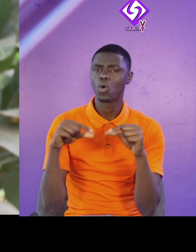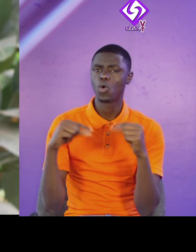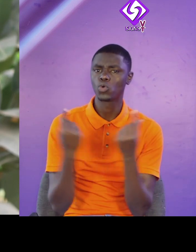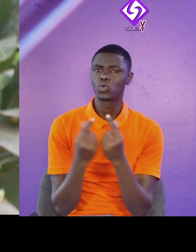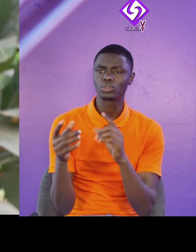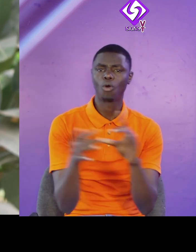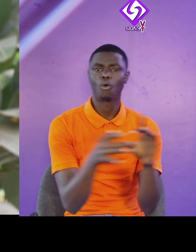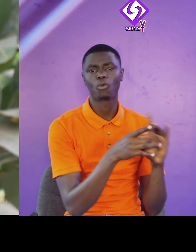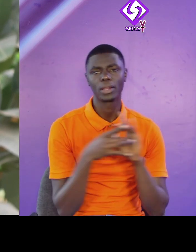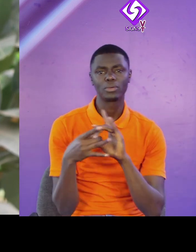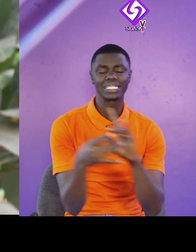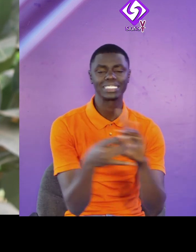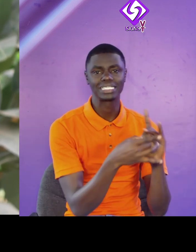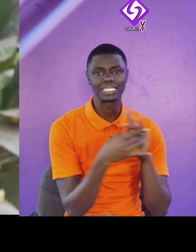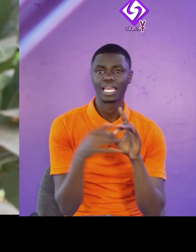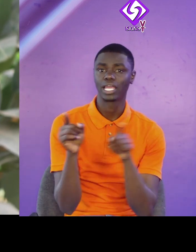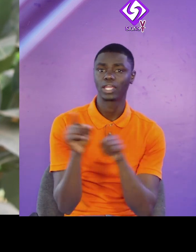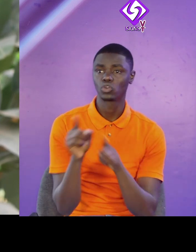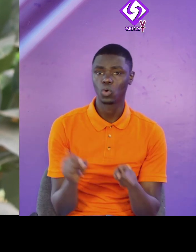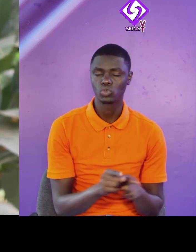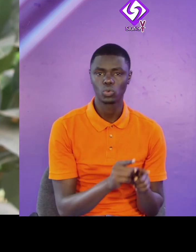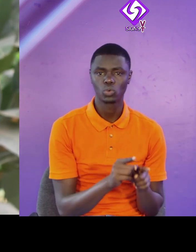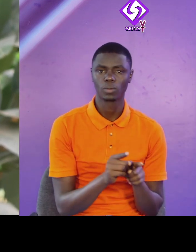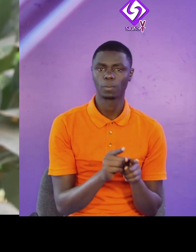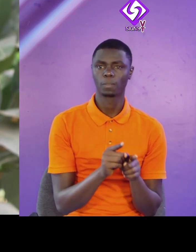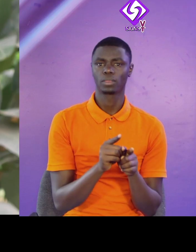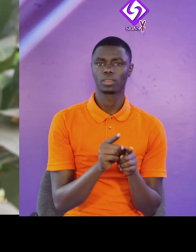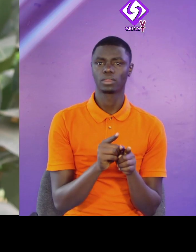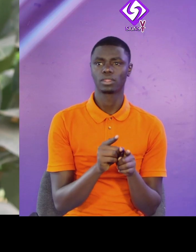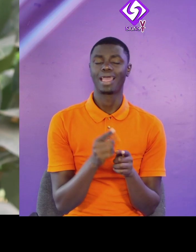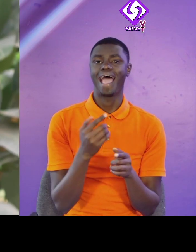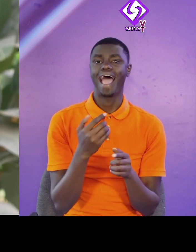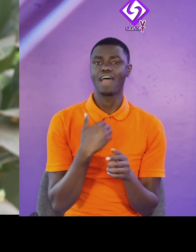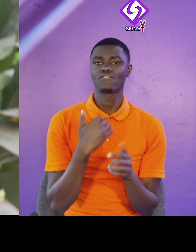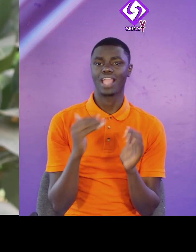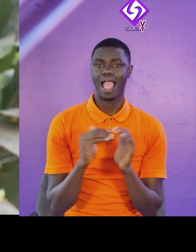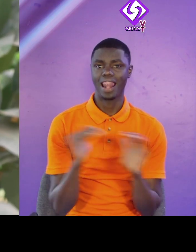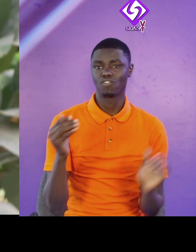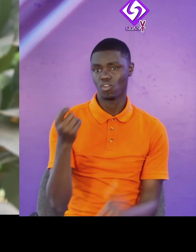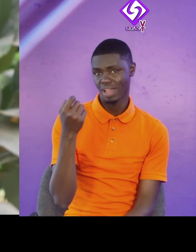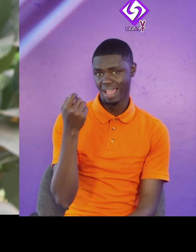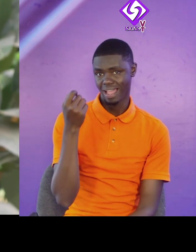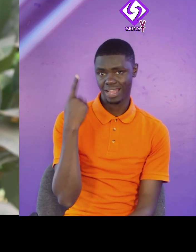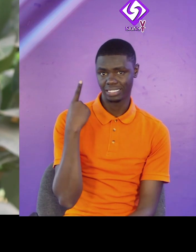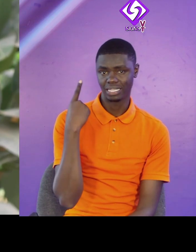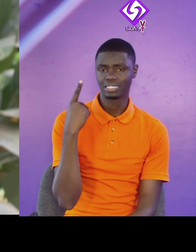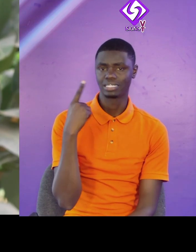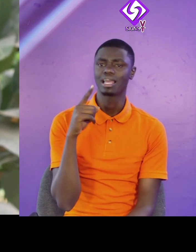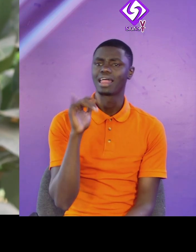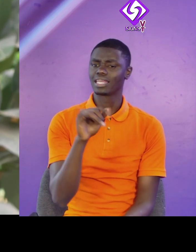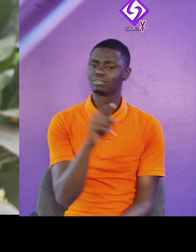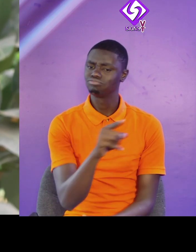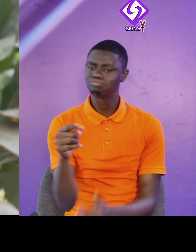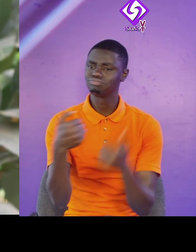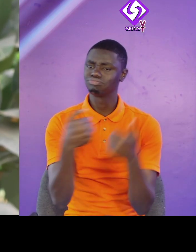and raising, you know, the level of understanding that these challenges